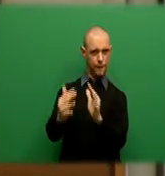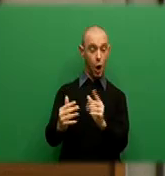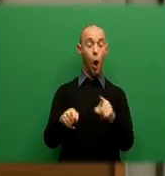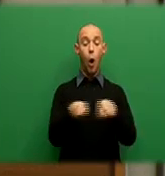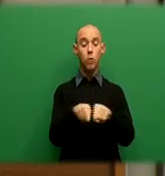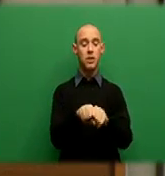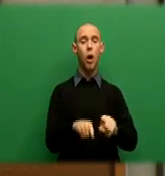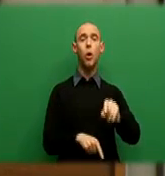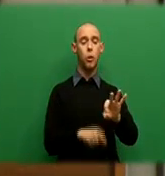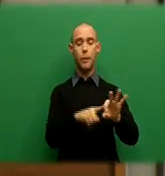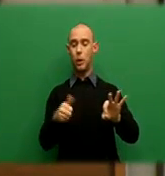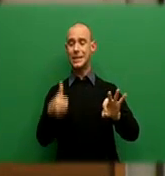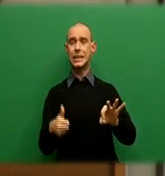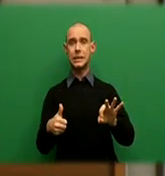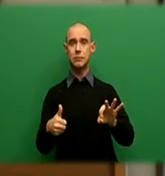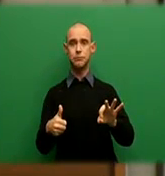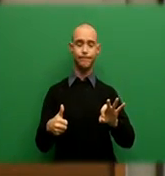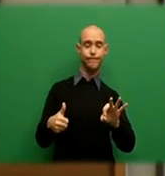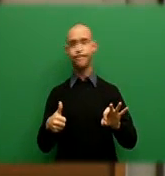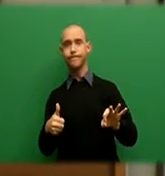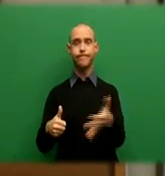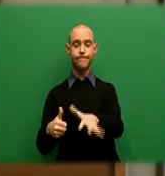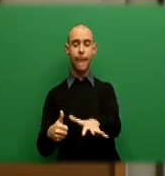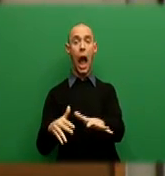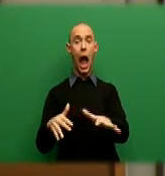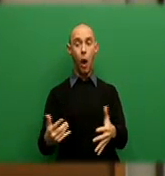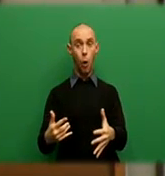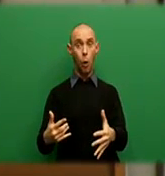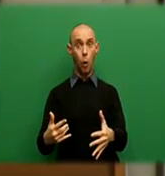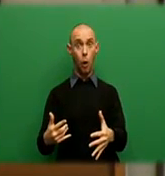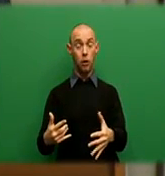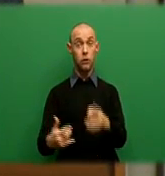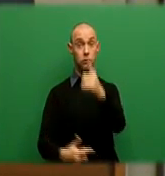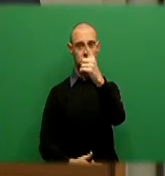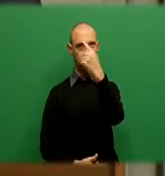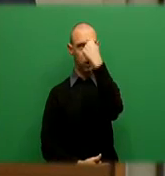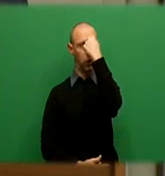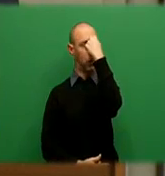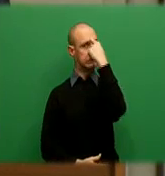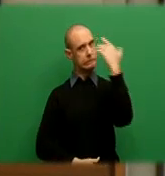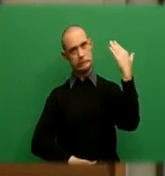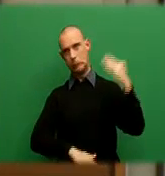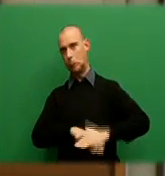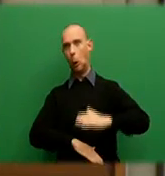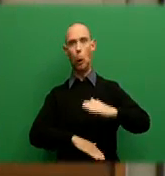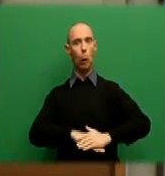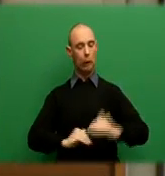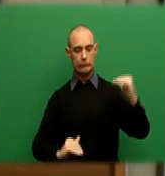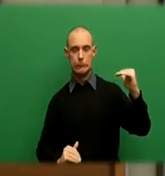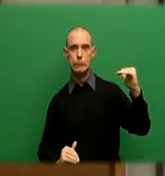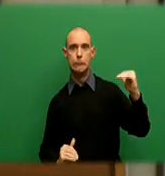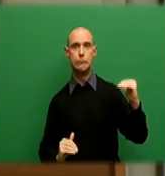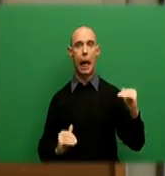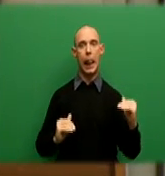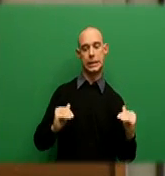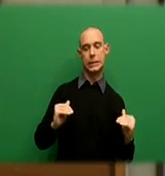the MPC decided that further tightening was required to complement the previous moves.